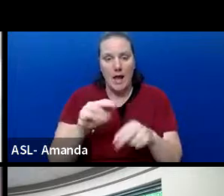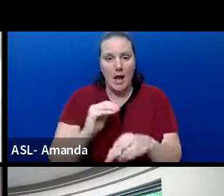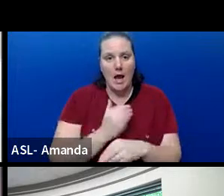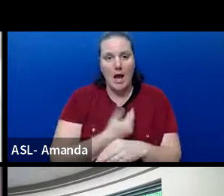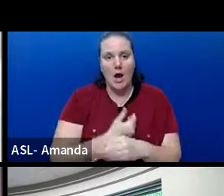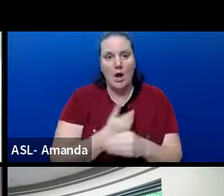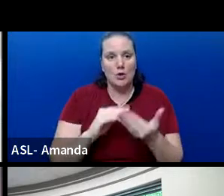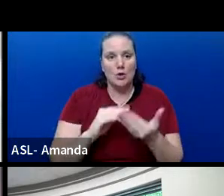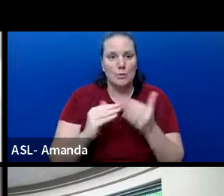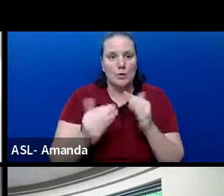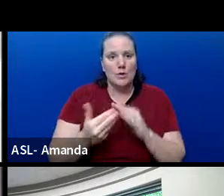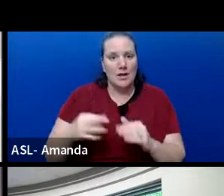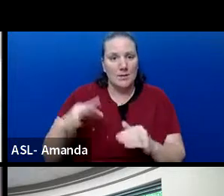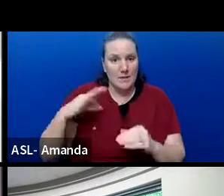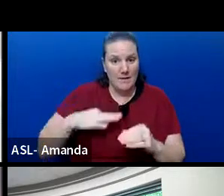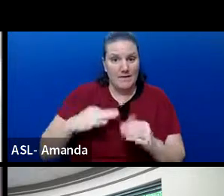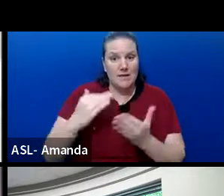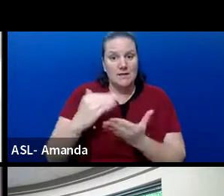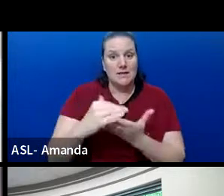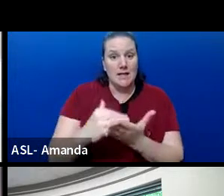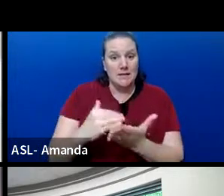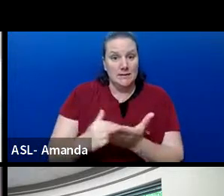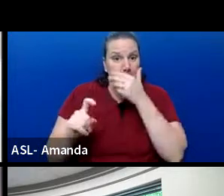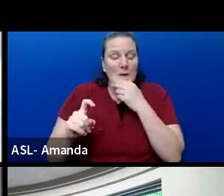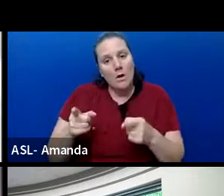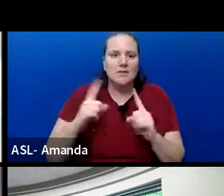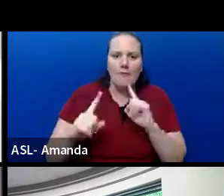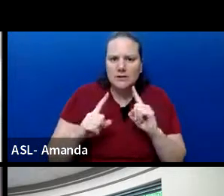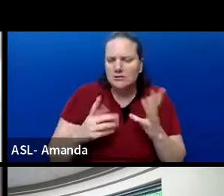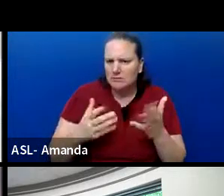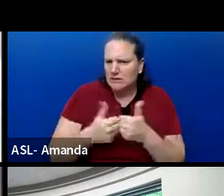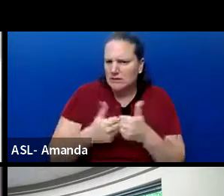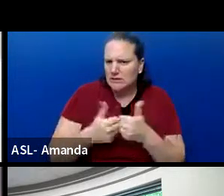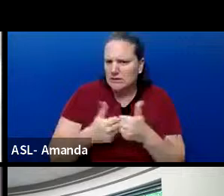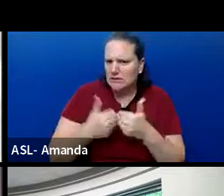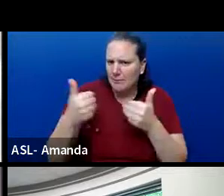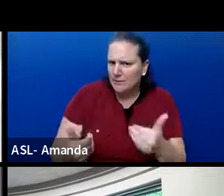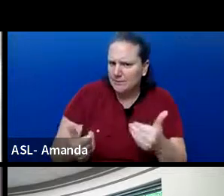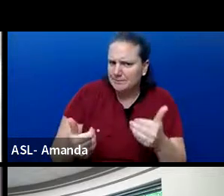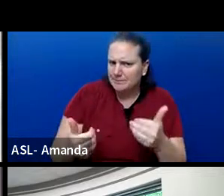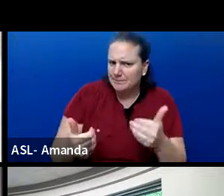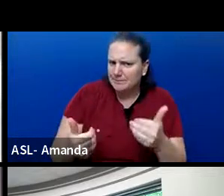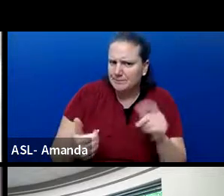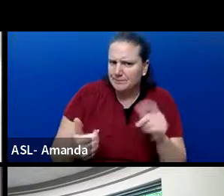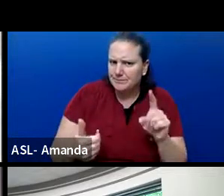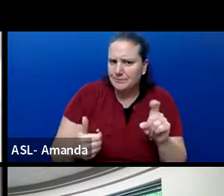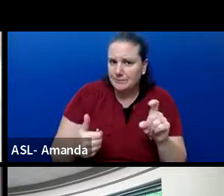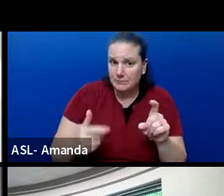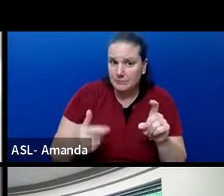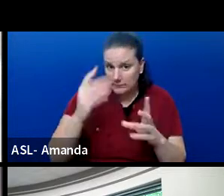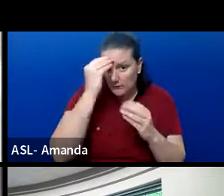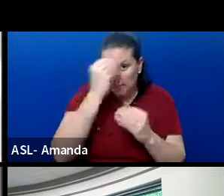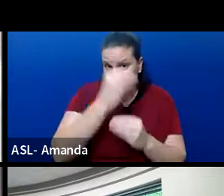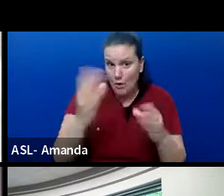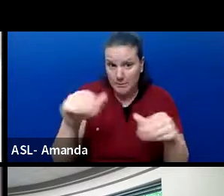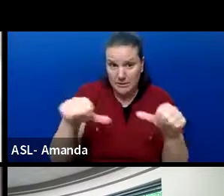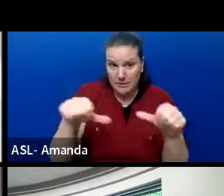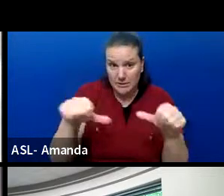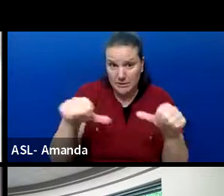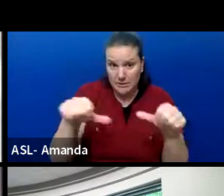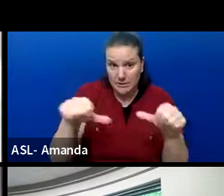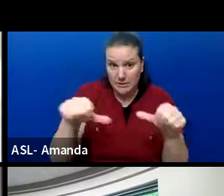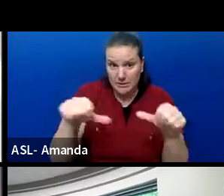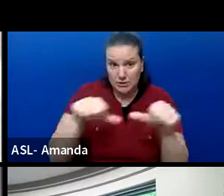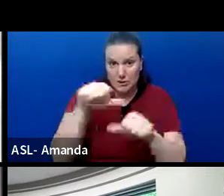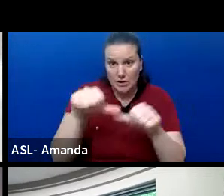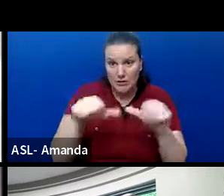are these conversations separate? Are they informing one another at this point, or is that yet to happen?